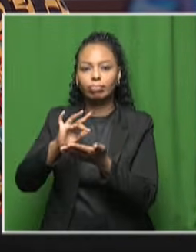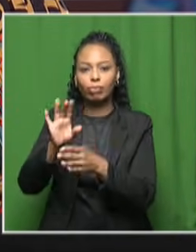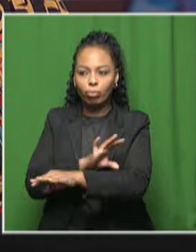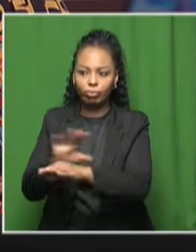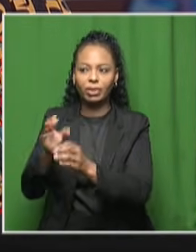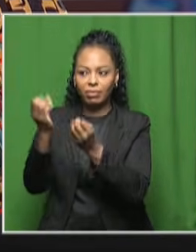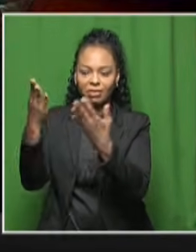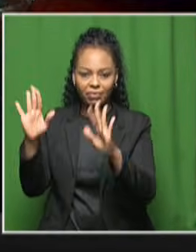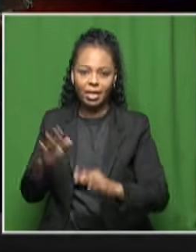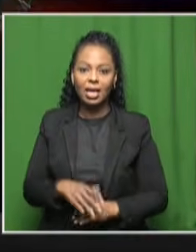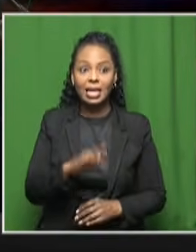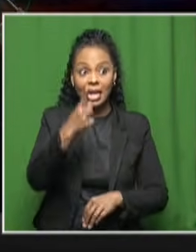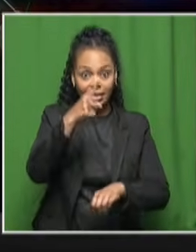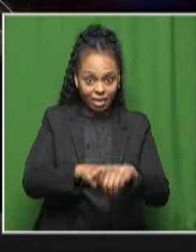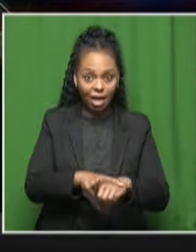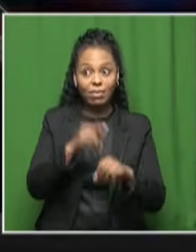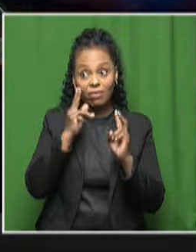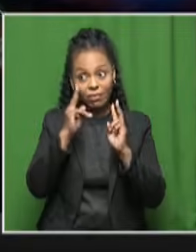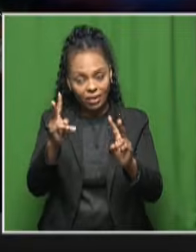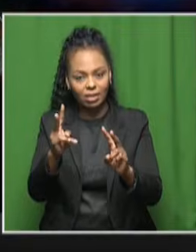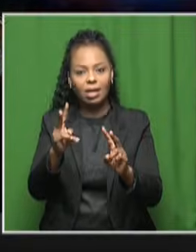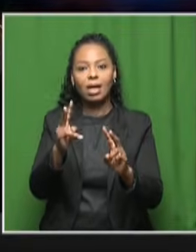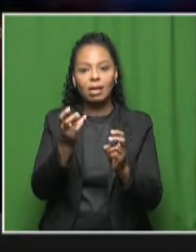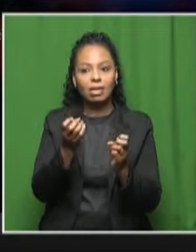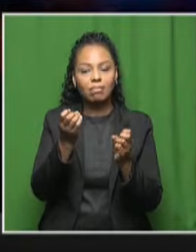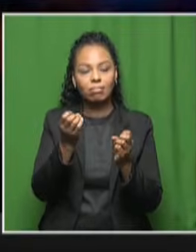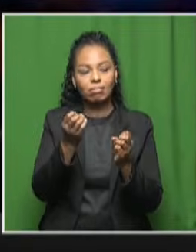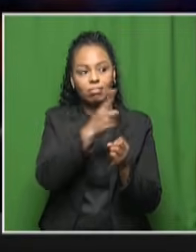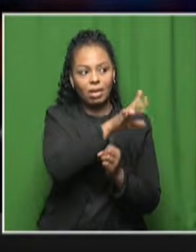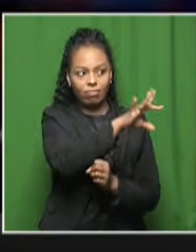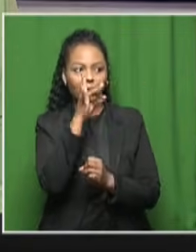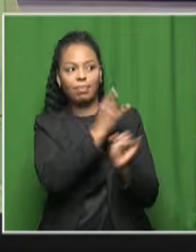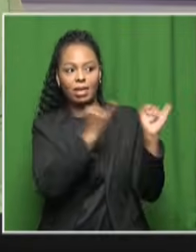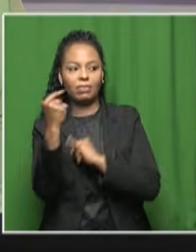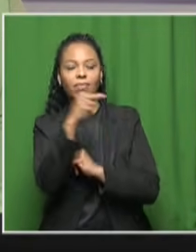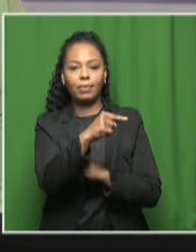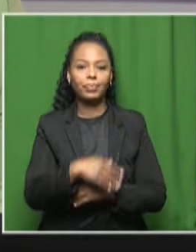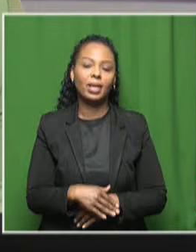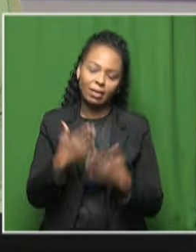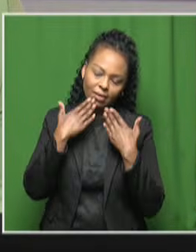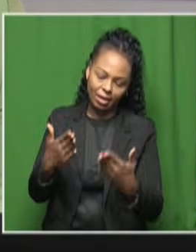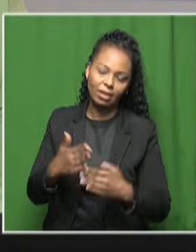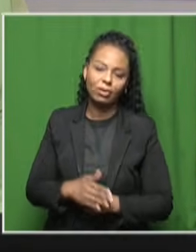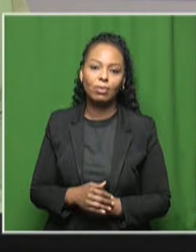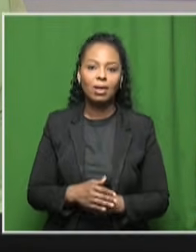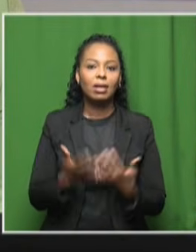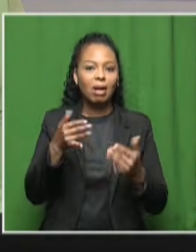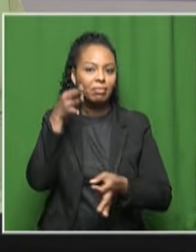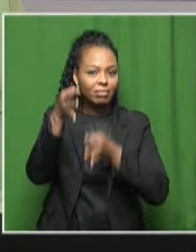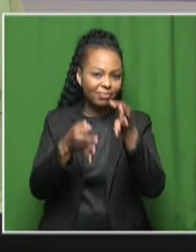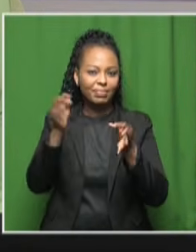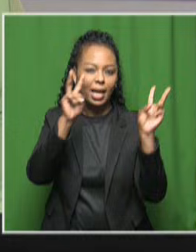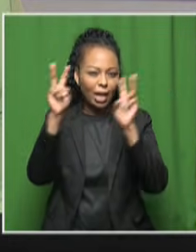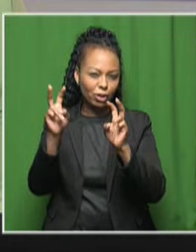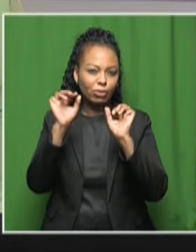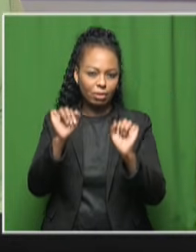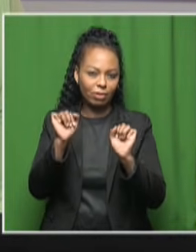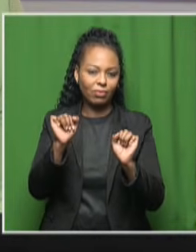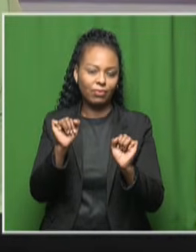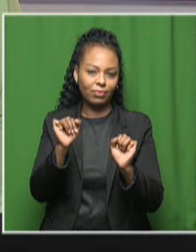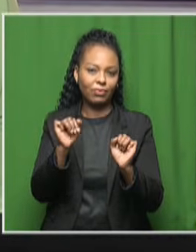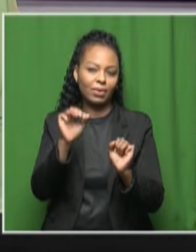much for stopping by. Thank you. Fascinating discussion on where exactly we are at with regard to the